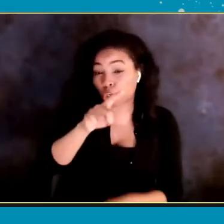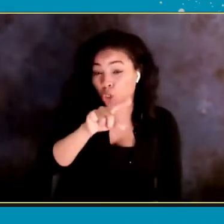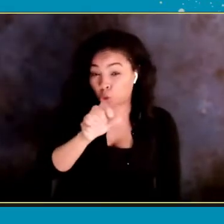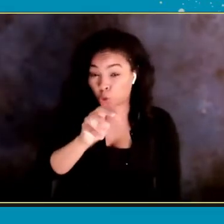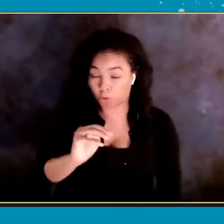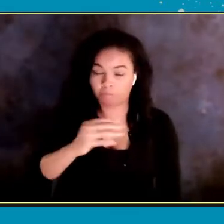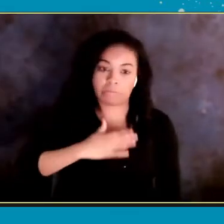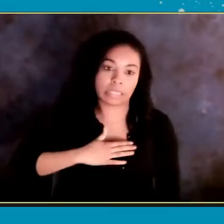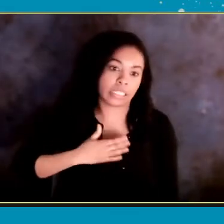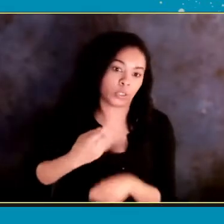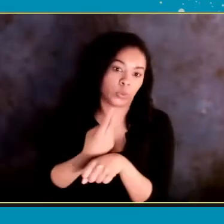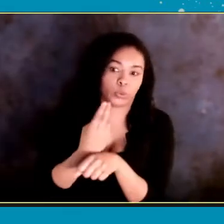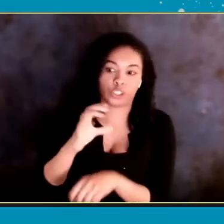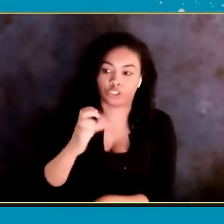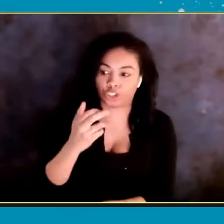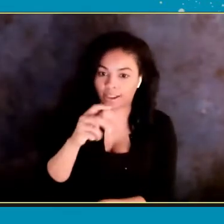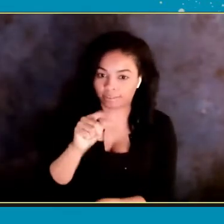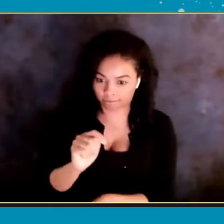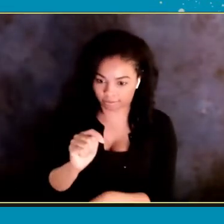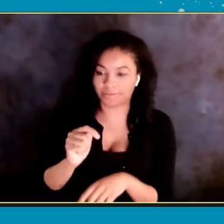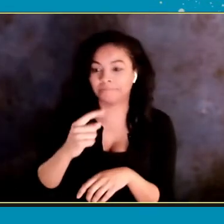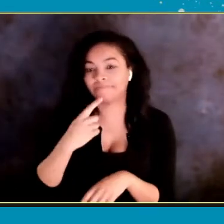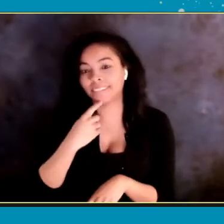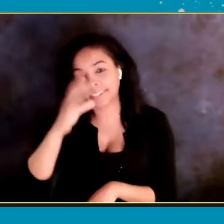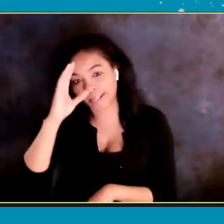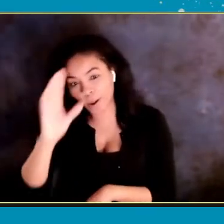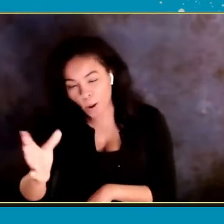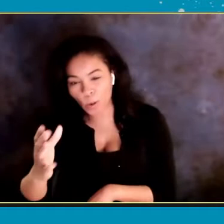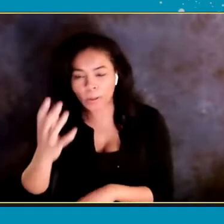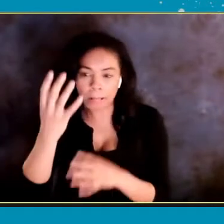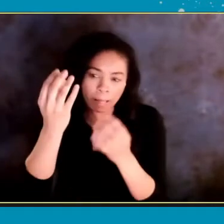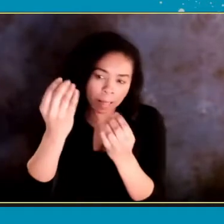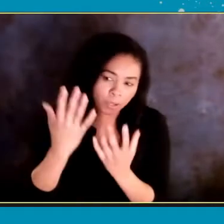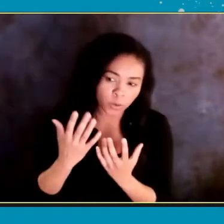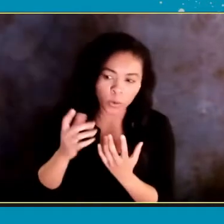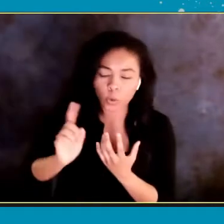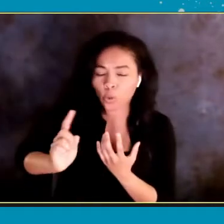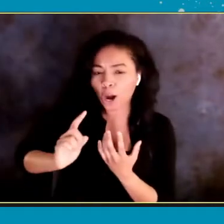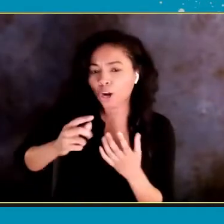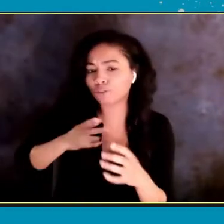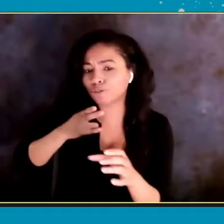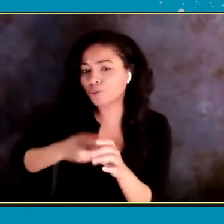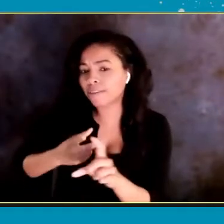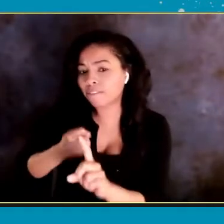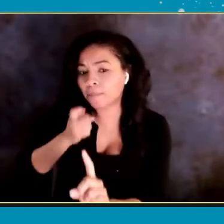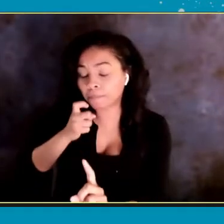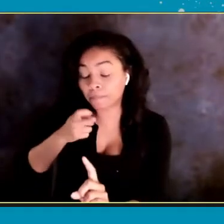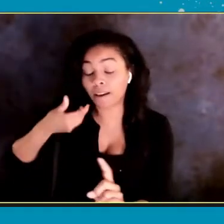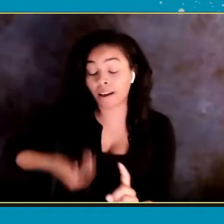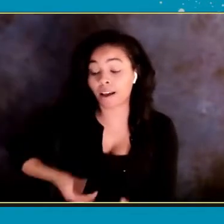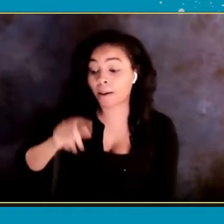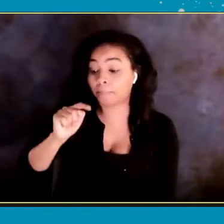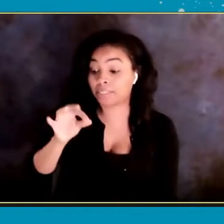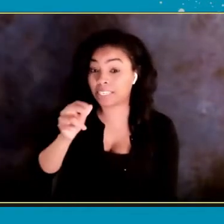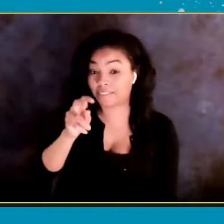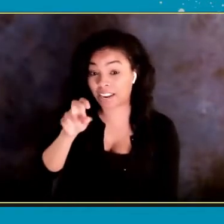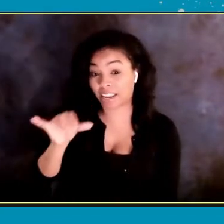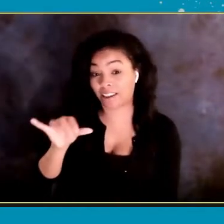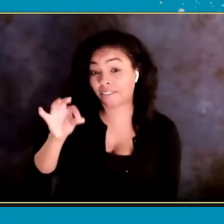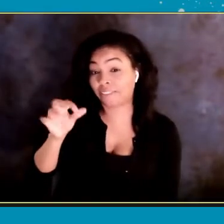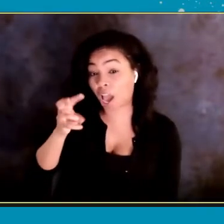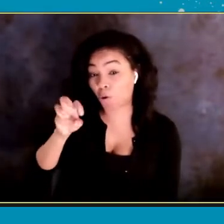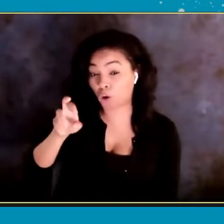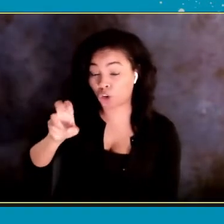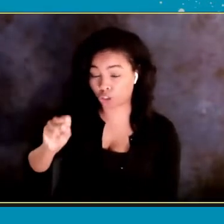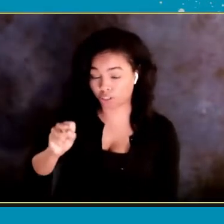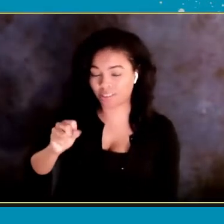say hello and tell us where you're joining from. My name is Tiffany Flowers. I use she, her pronouns, and I'm